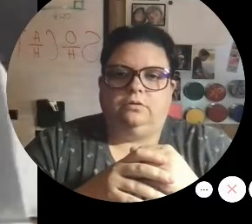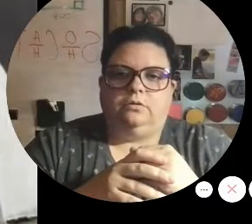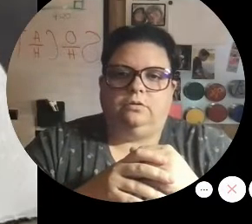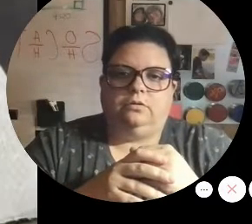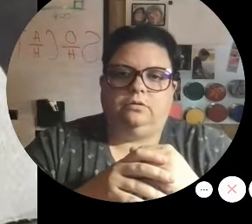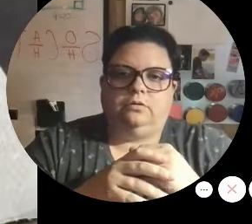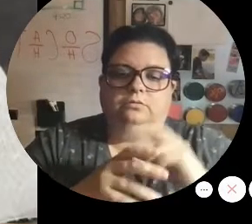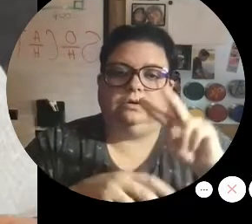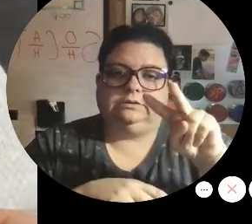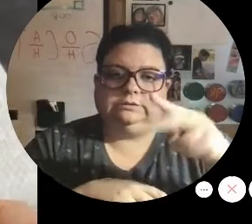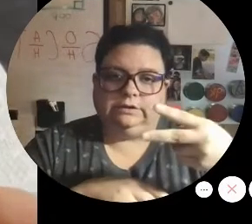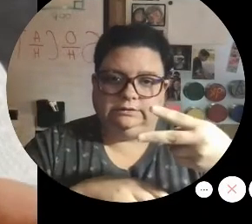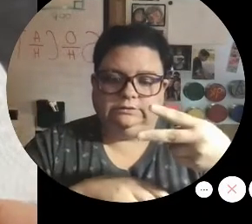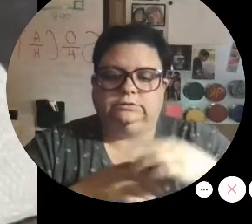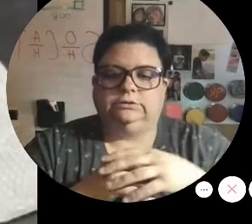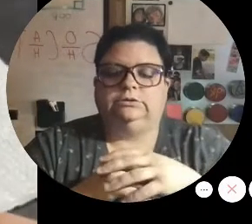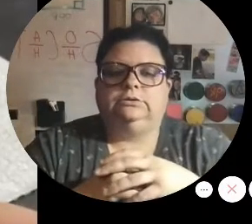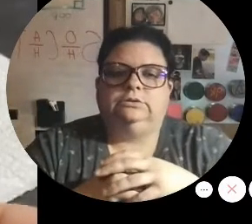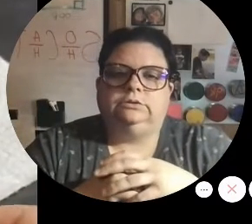the second